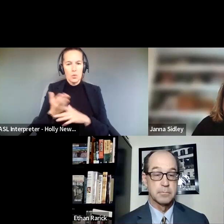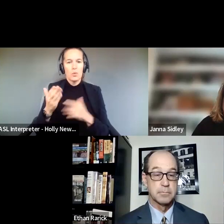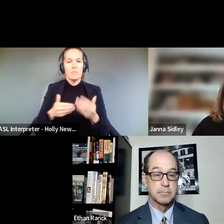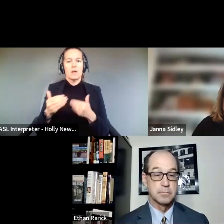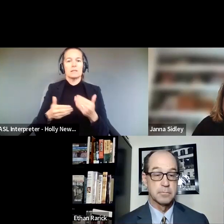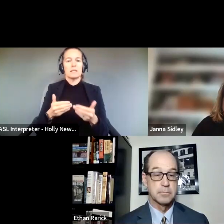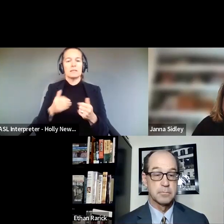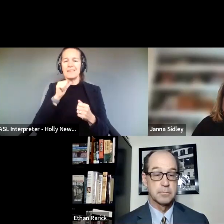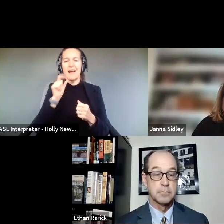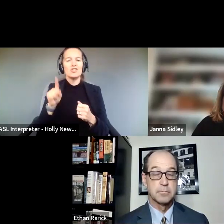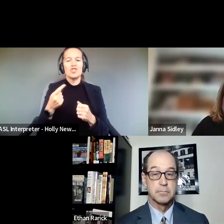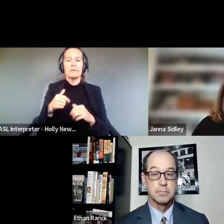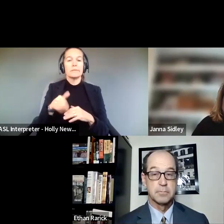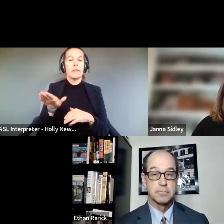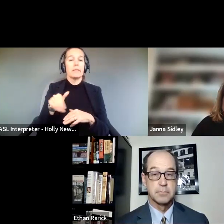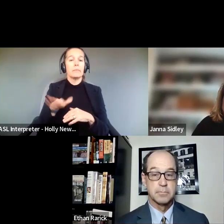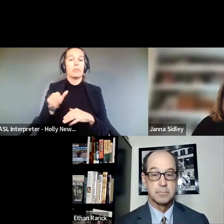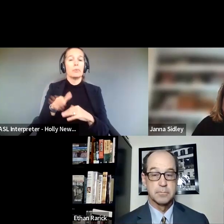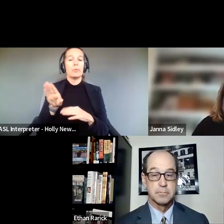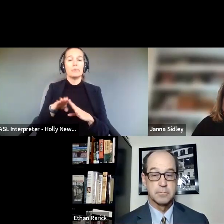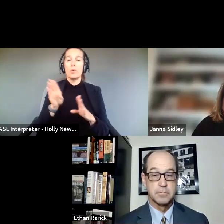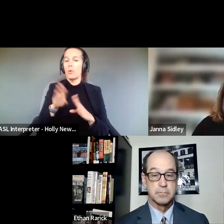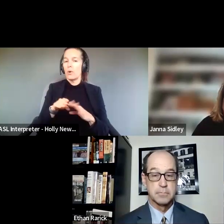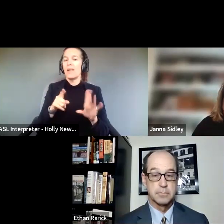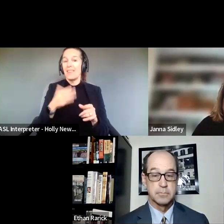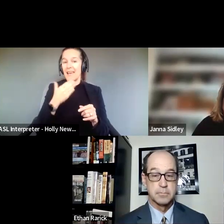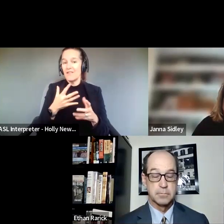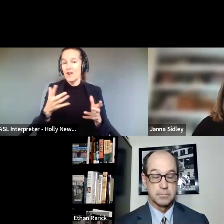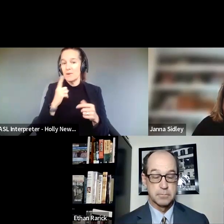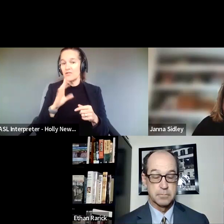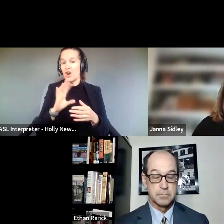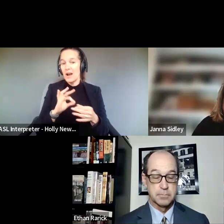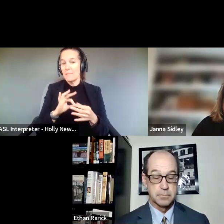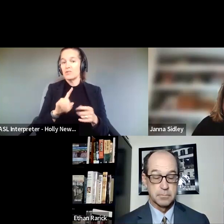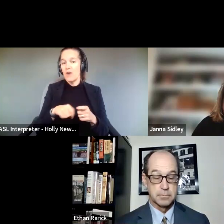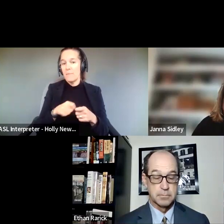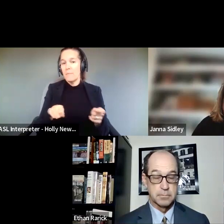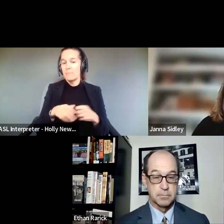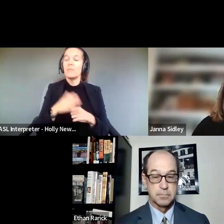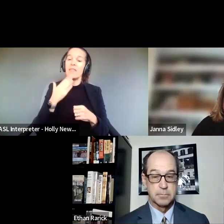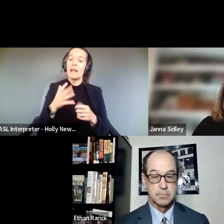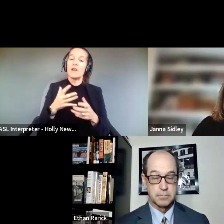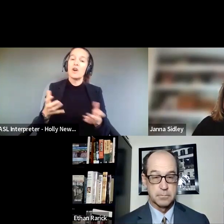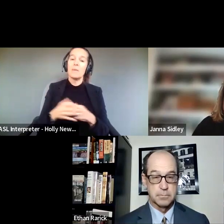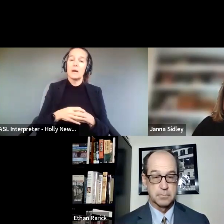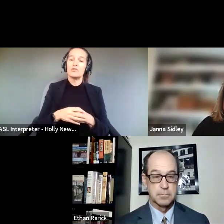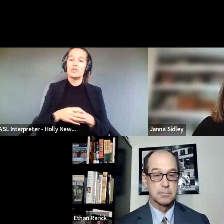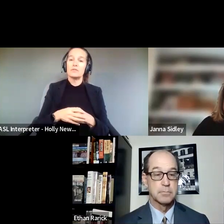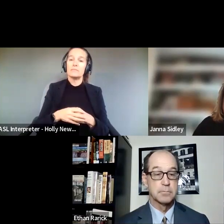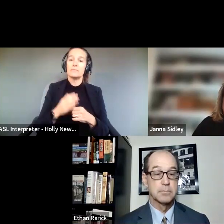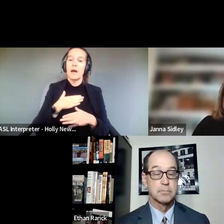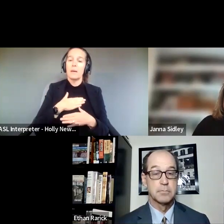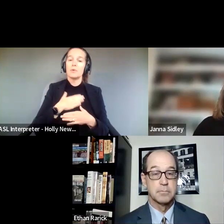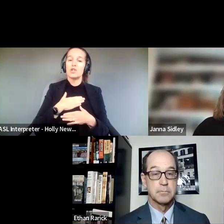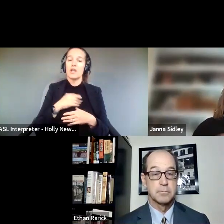just send them through the door or send them to the For your comments, if you could please wrap up. Yeah, thank you very much. I